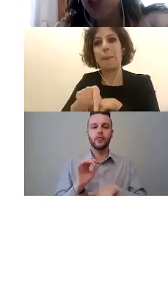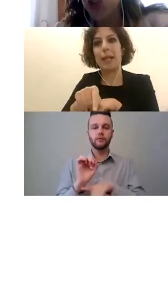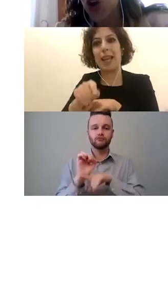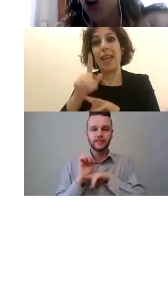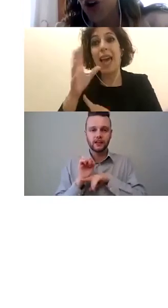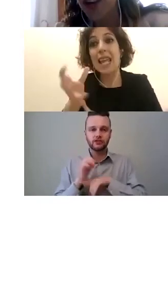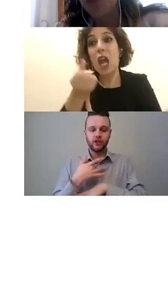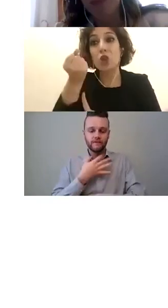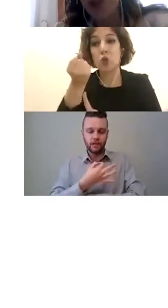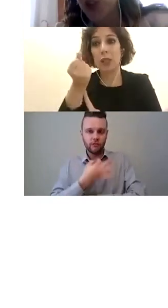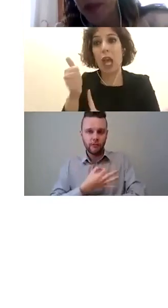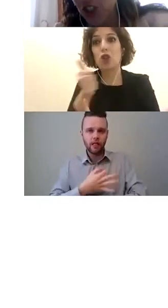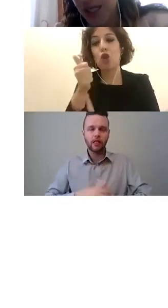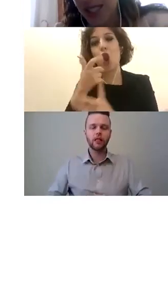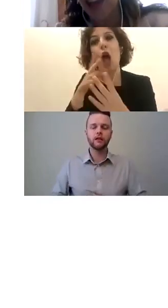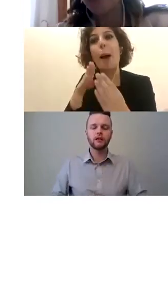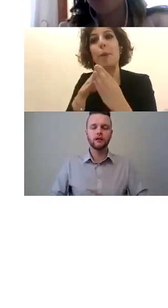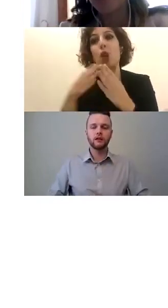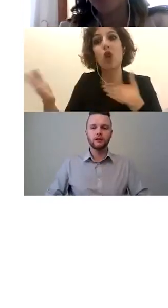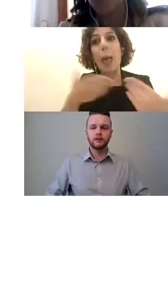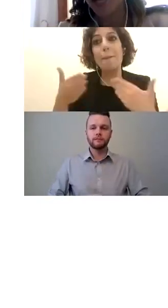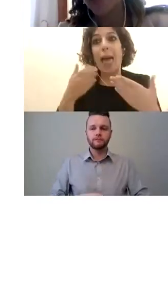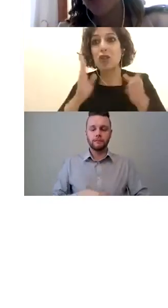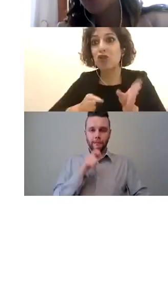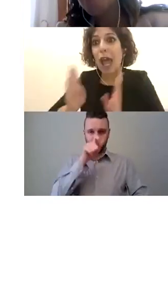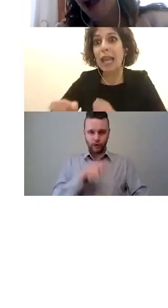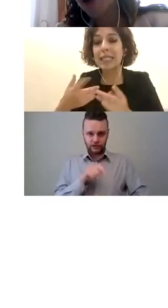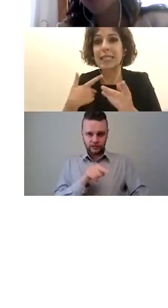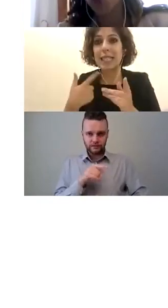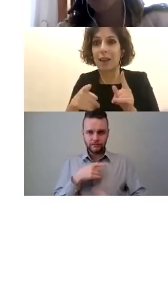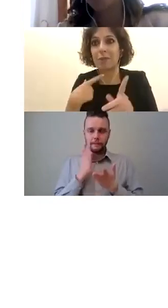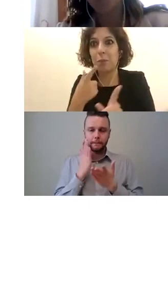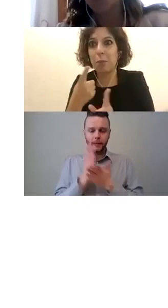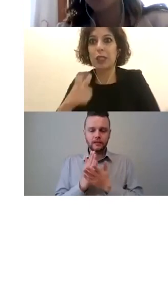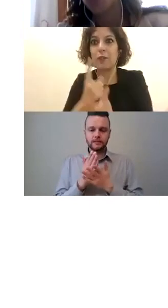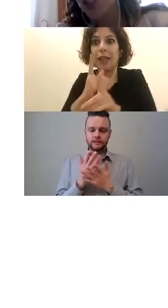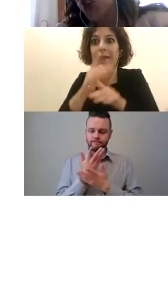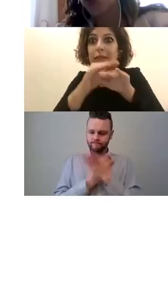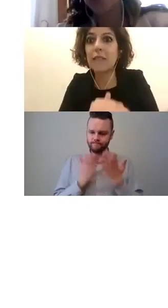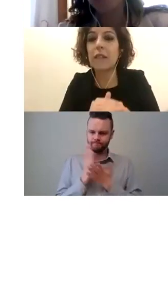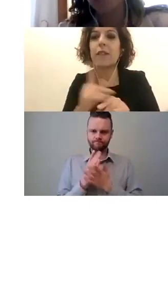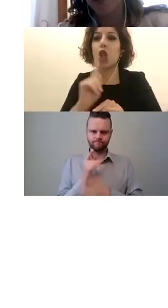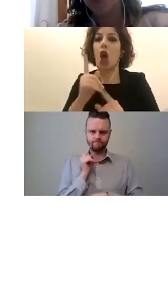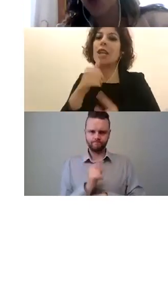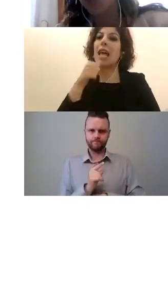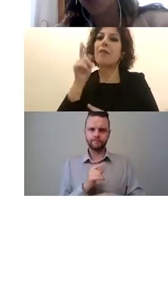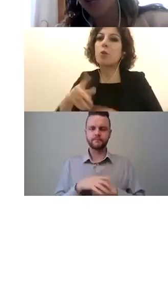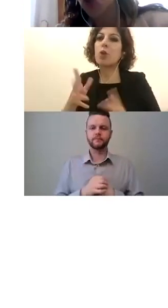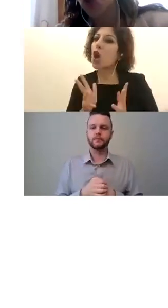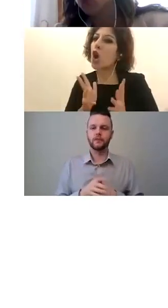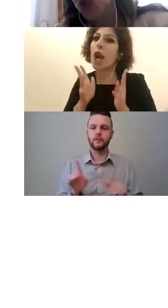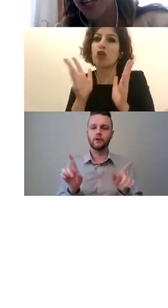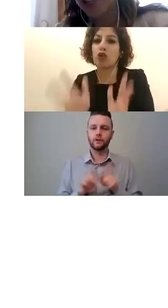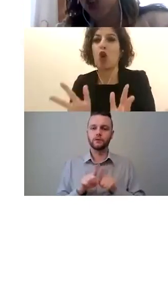the vulnerable person must be ensured also